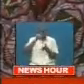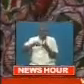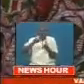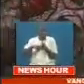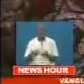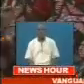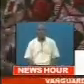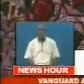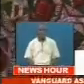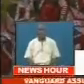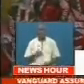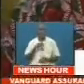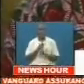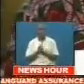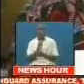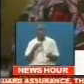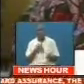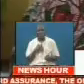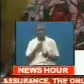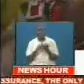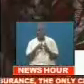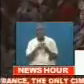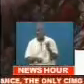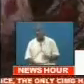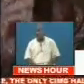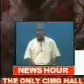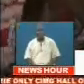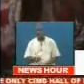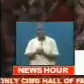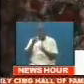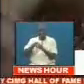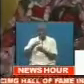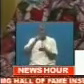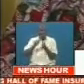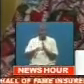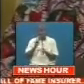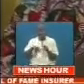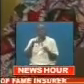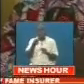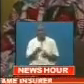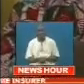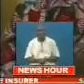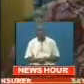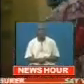auditors, they have no right. What are they talking? So the internal auditors can't tell them that.